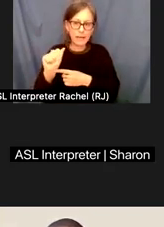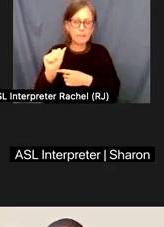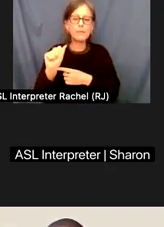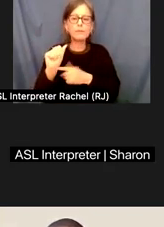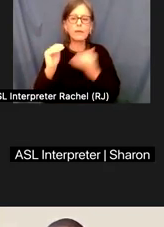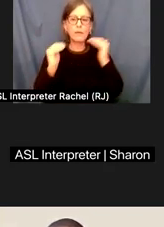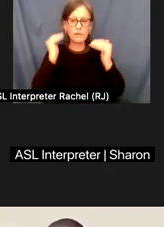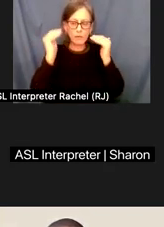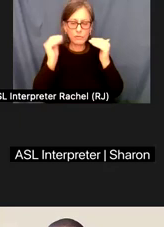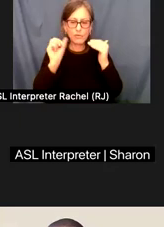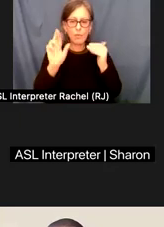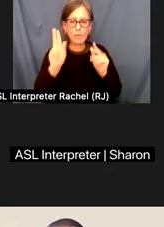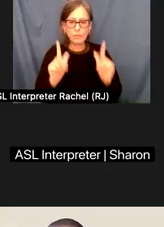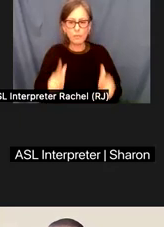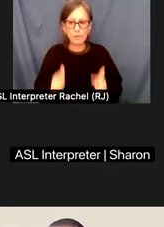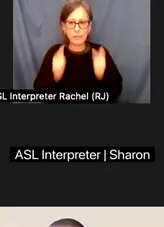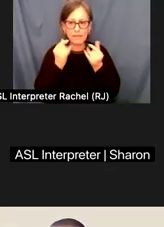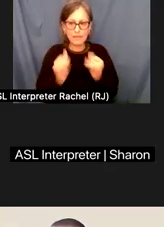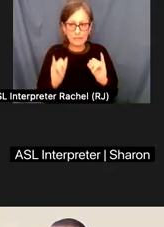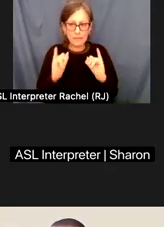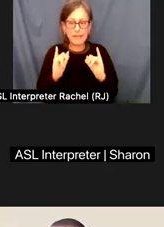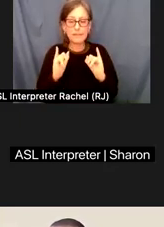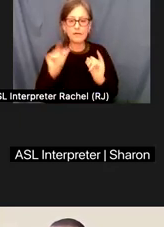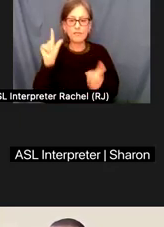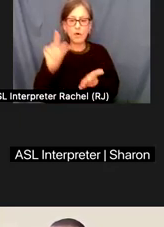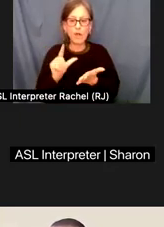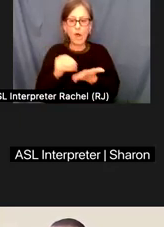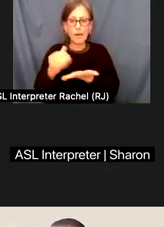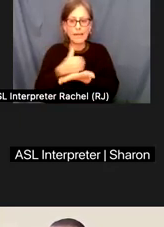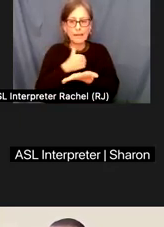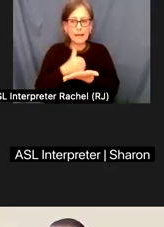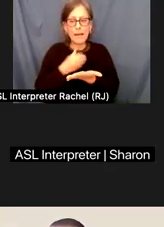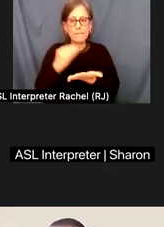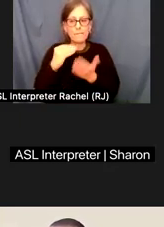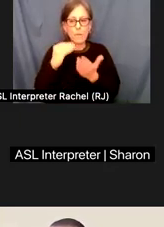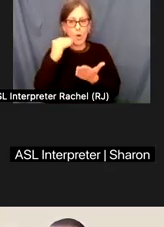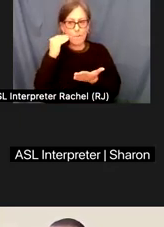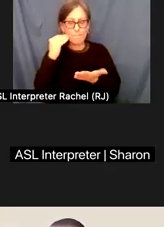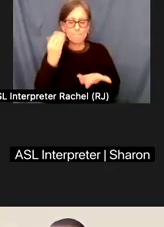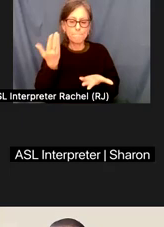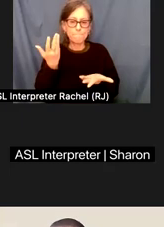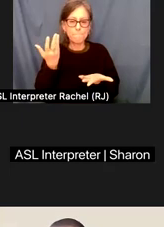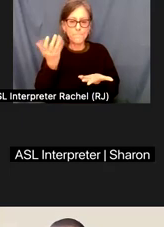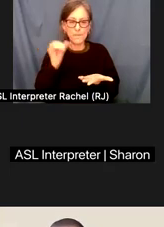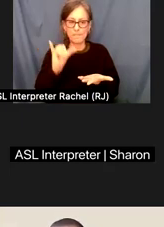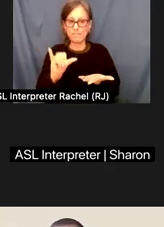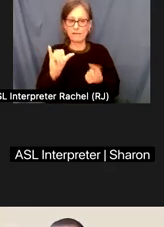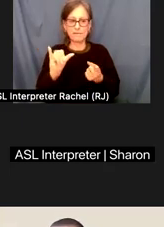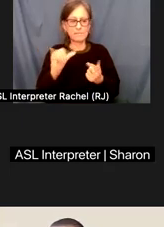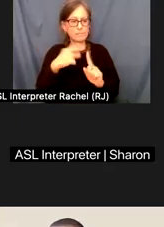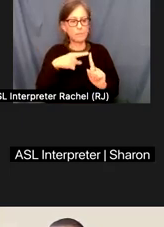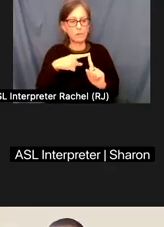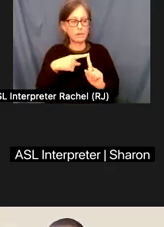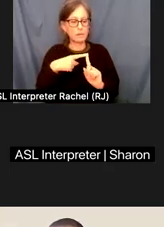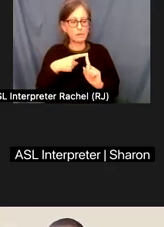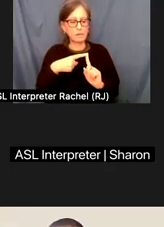adults or those living independently in low-income housing? So, this is always about, really,